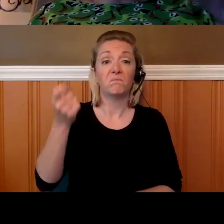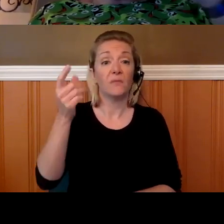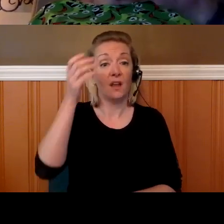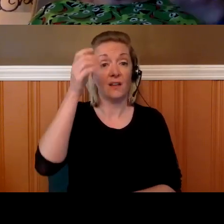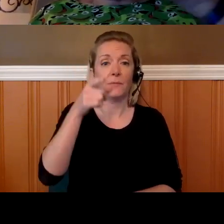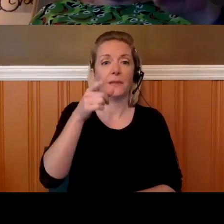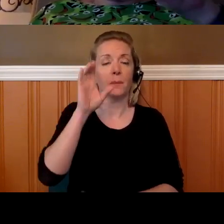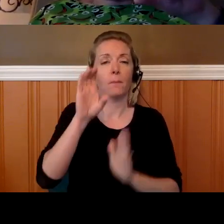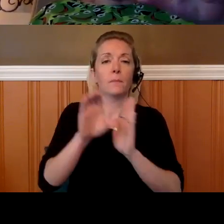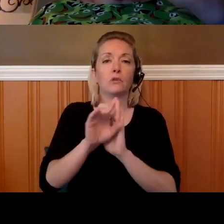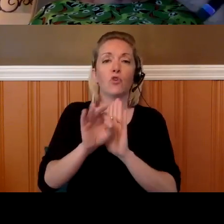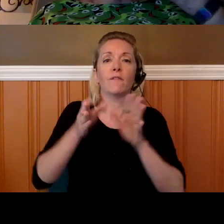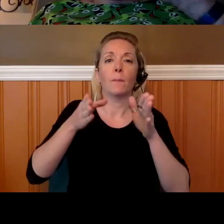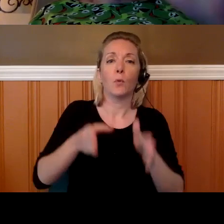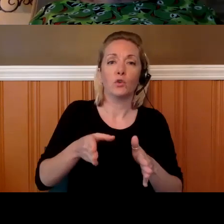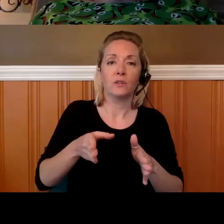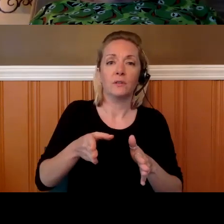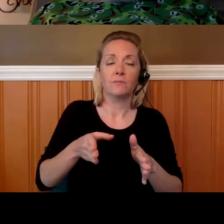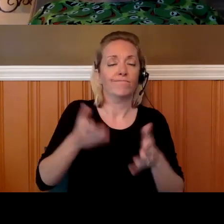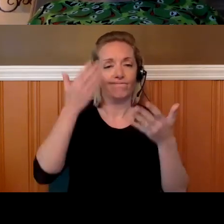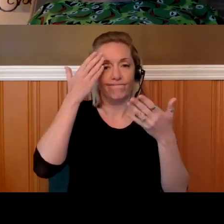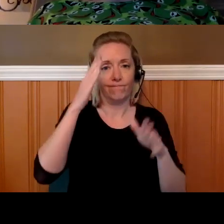of green meant walk.